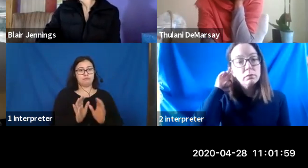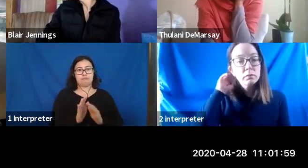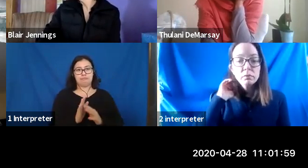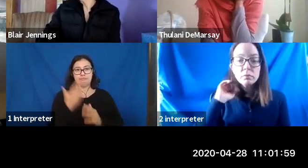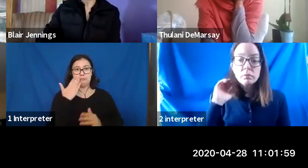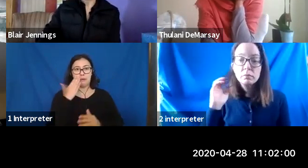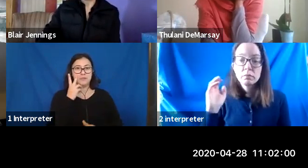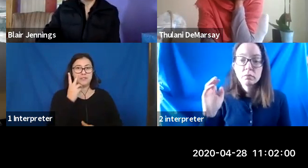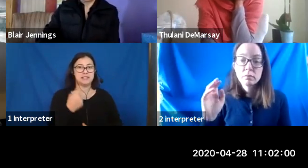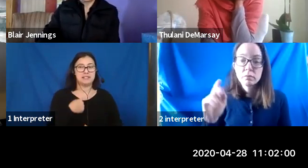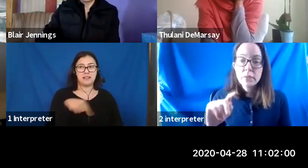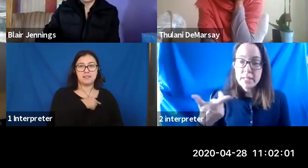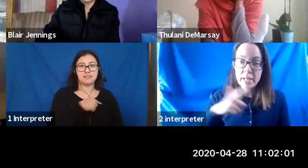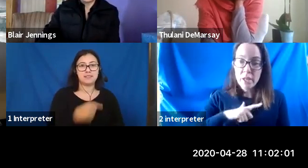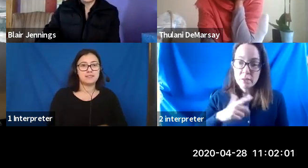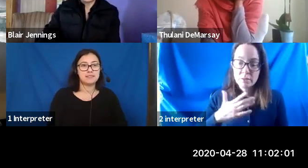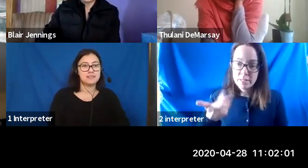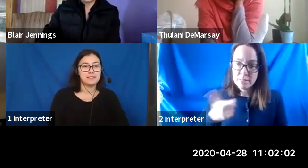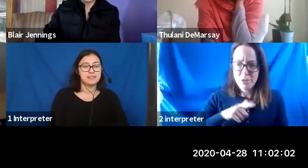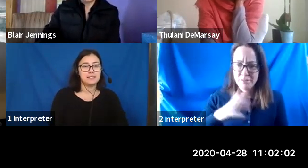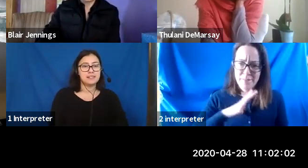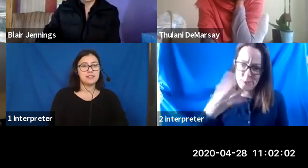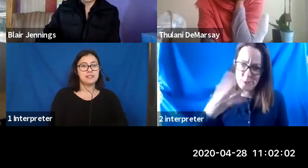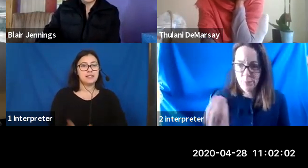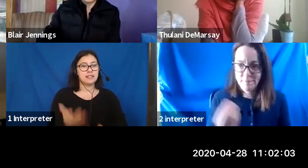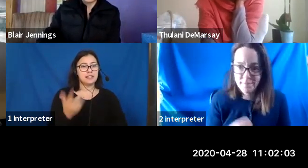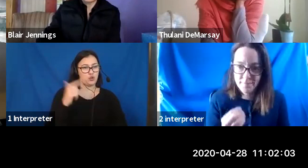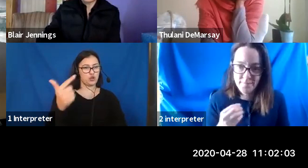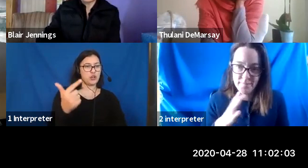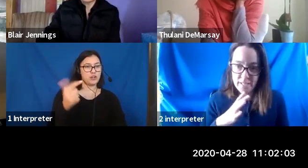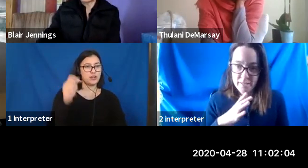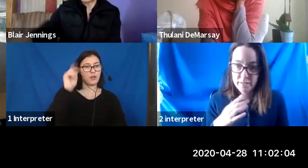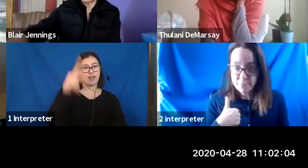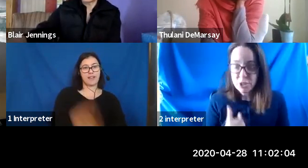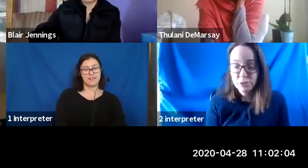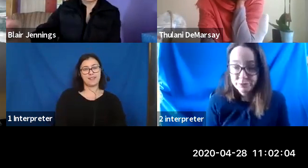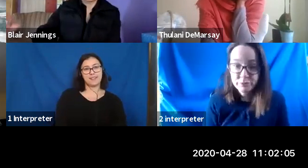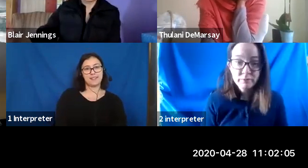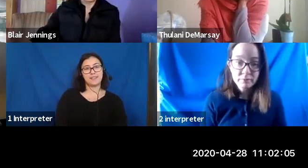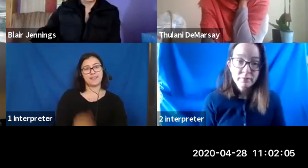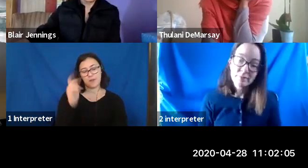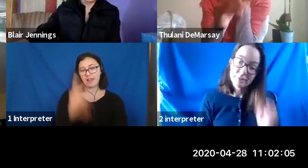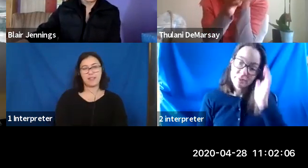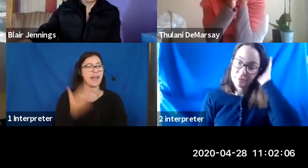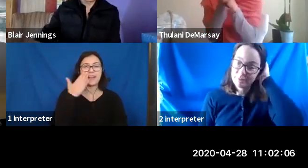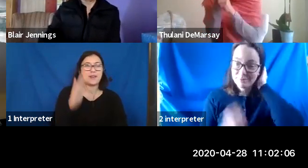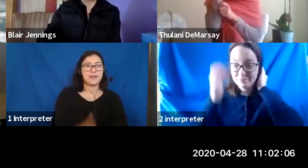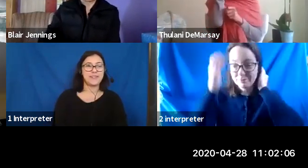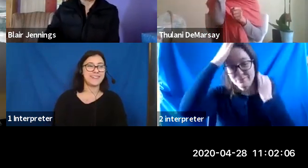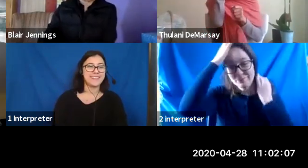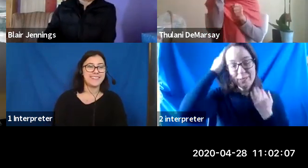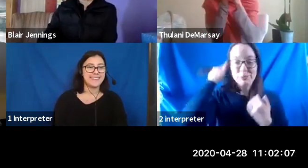Yeah, I love these trainings. The last one went by so fast. I'm like, it's over? I felt like we got